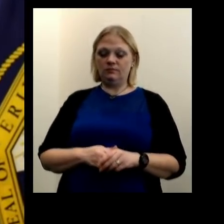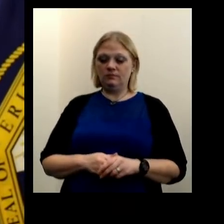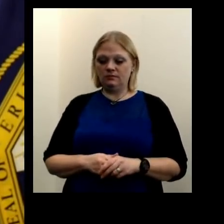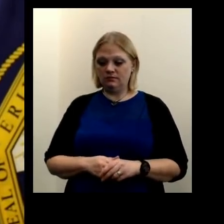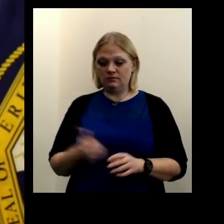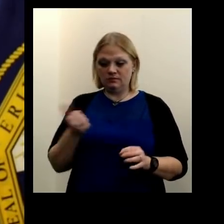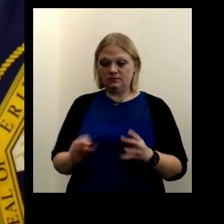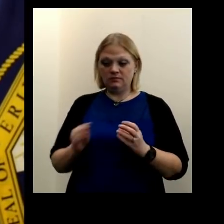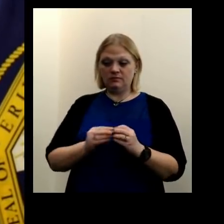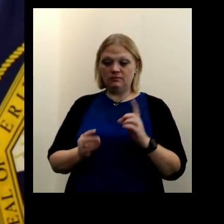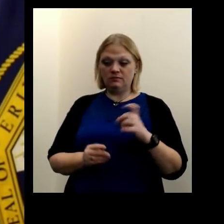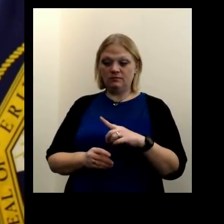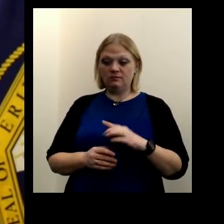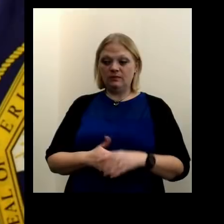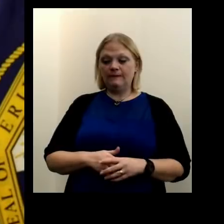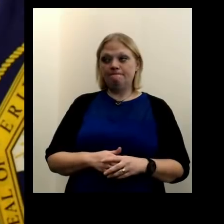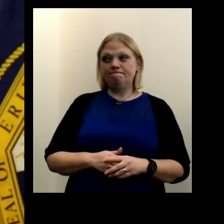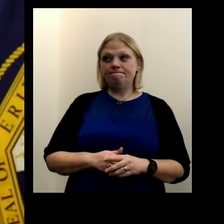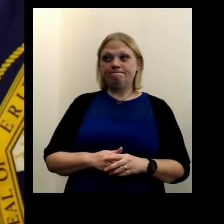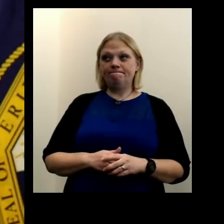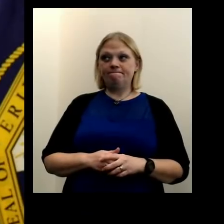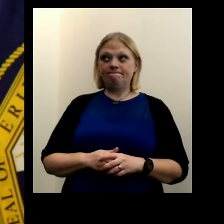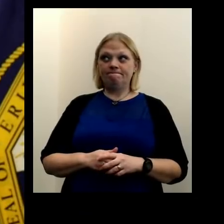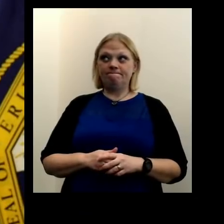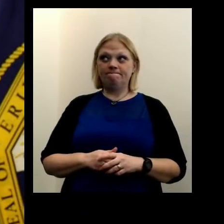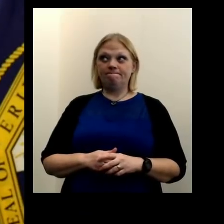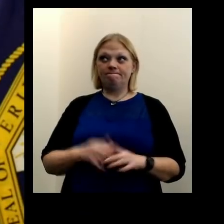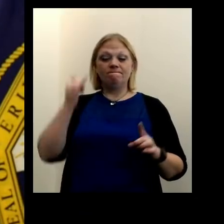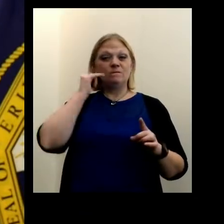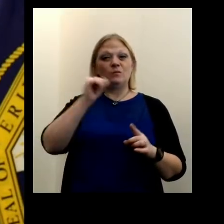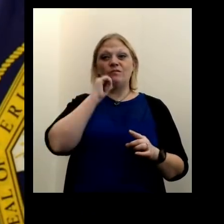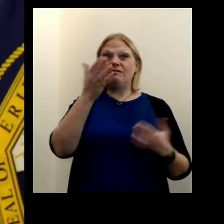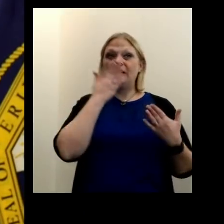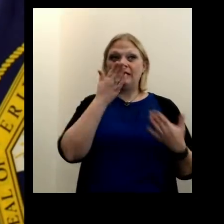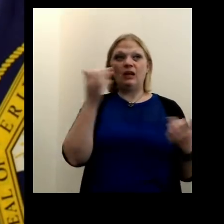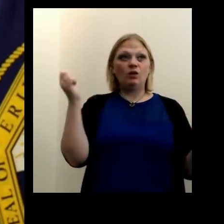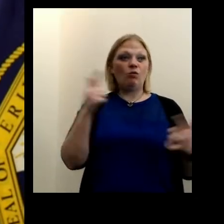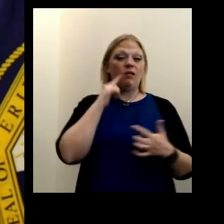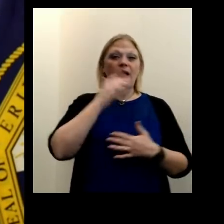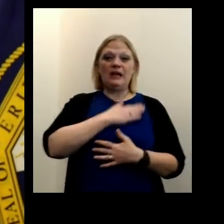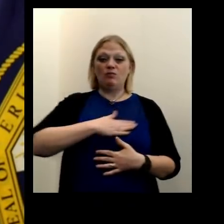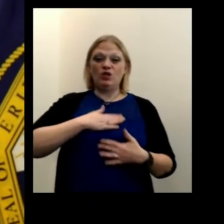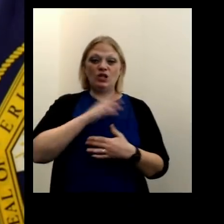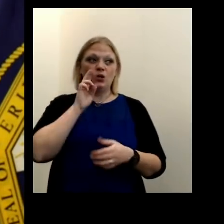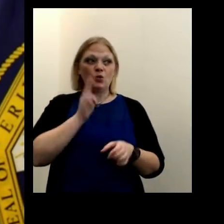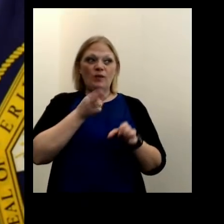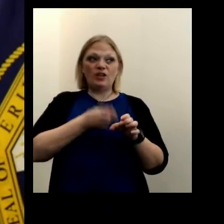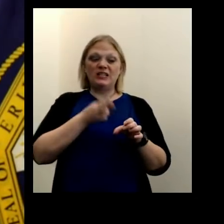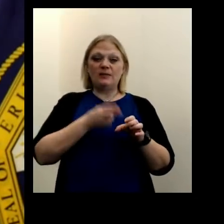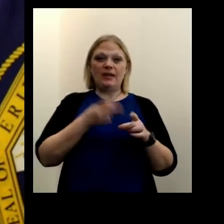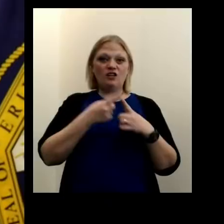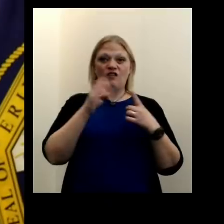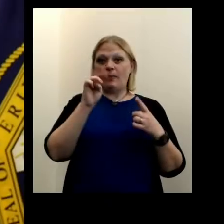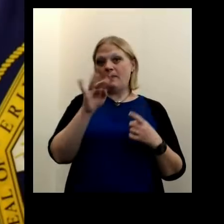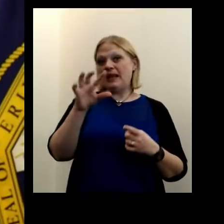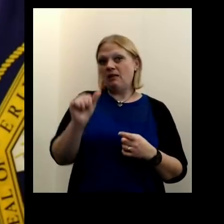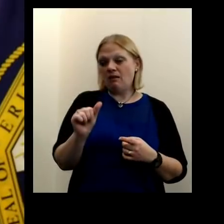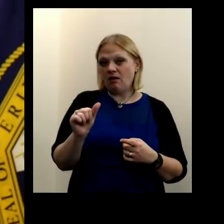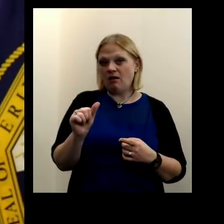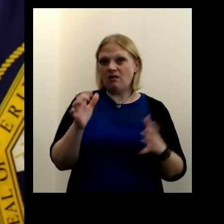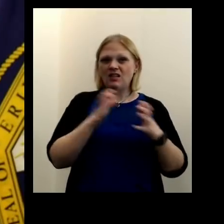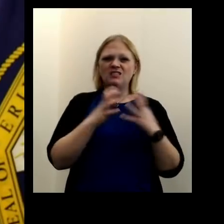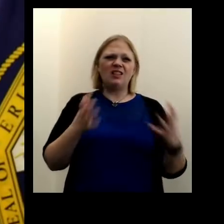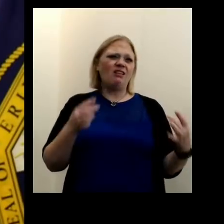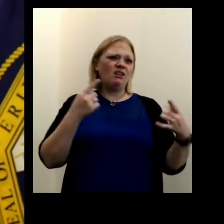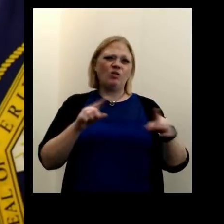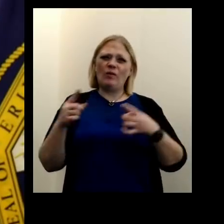Any other questions? If not, thank you all. I appreciate you participation from the media. There's a lot